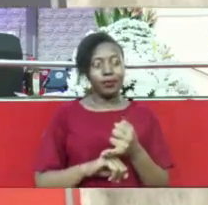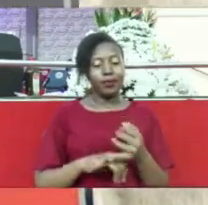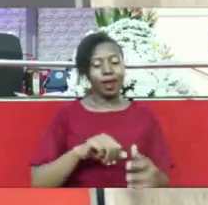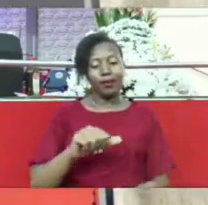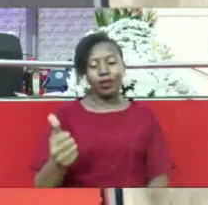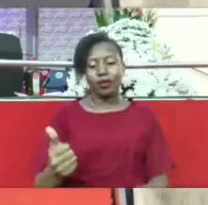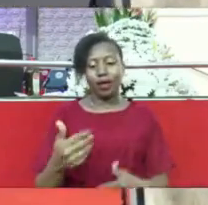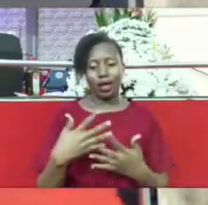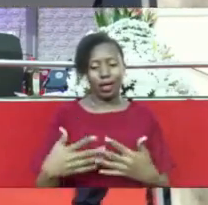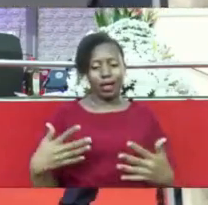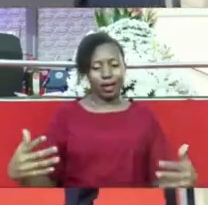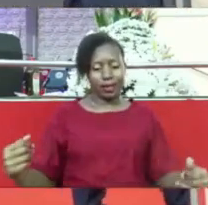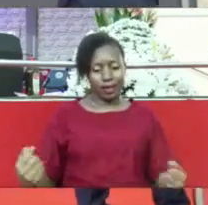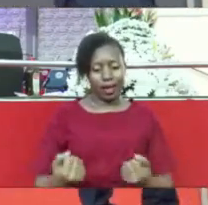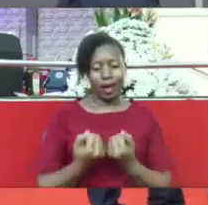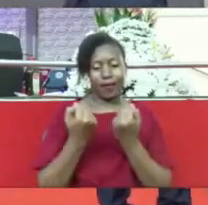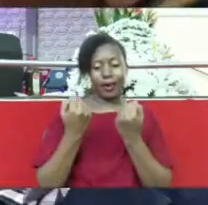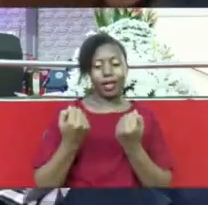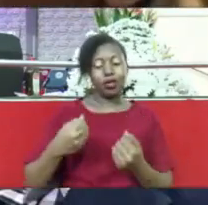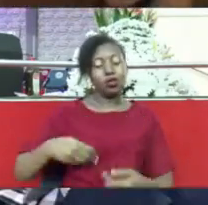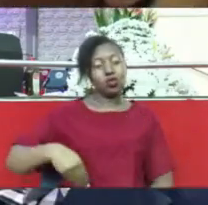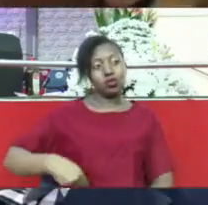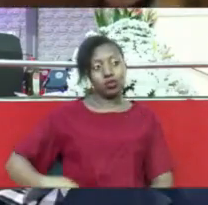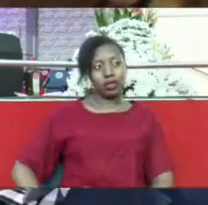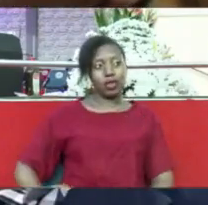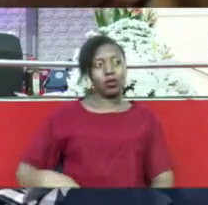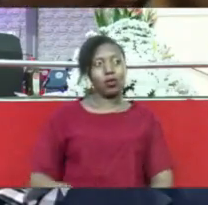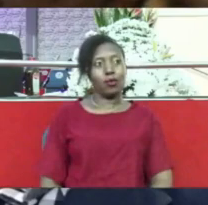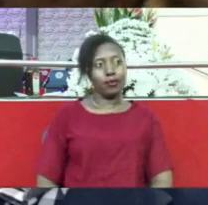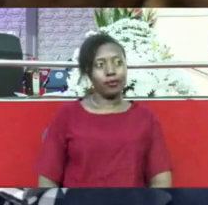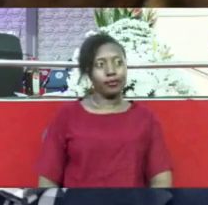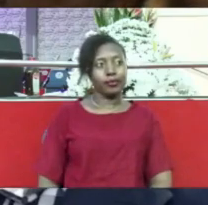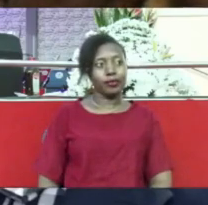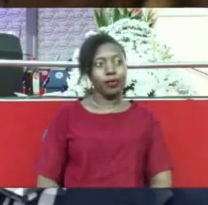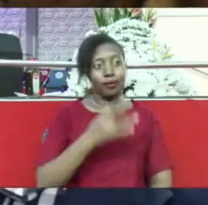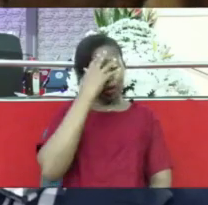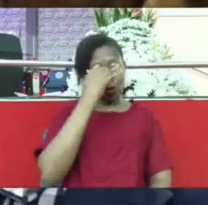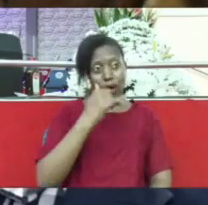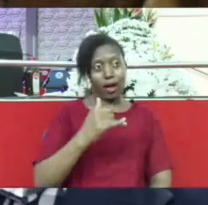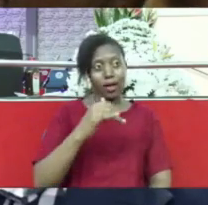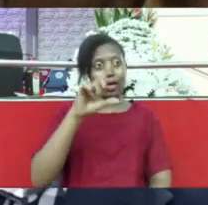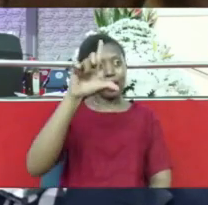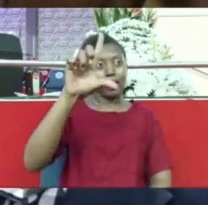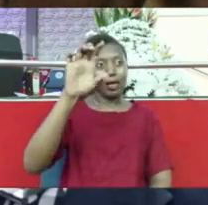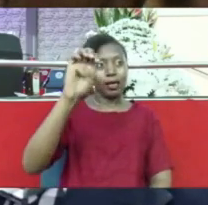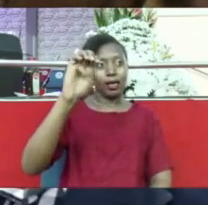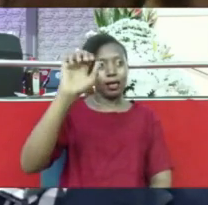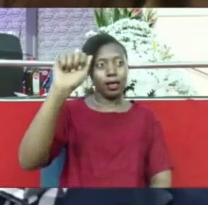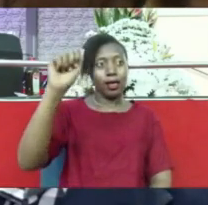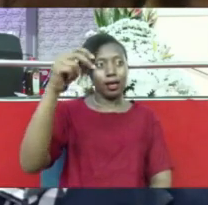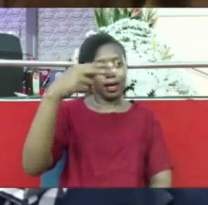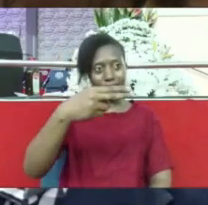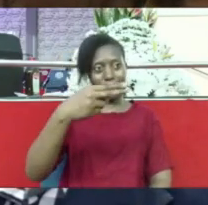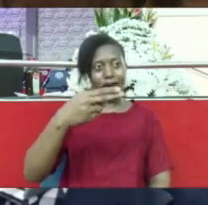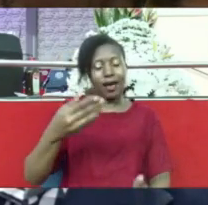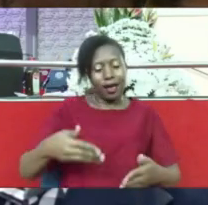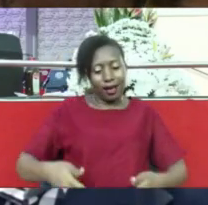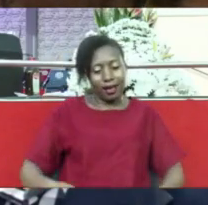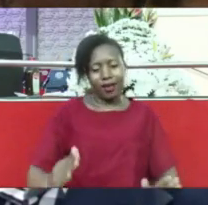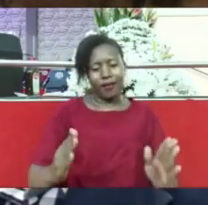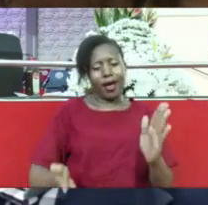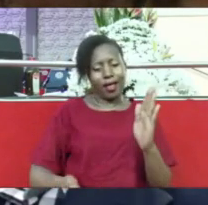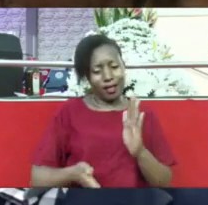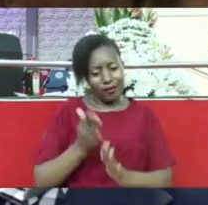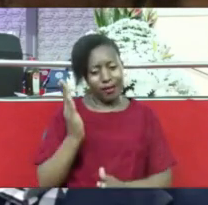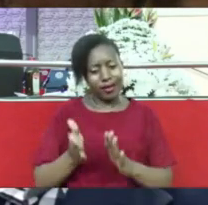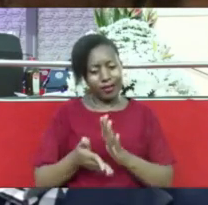pia. Leah could give birth easily. Ya kwamba Leah angepata watoto kwa urahisi. And therefore Leah gave birth to the first